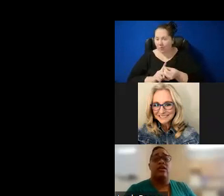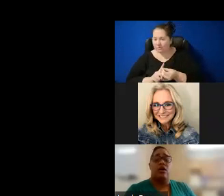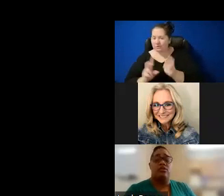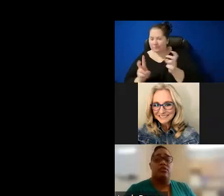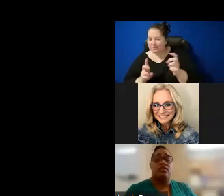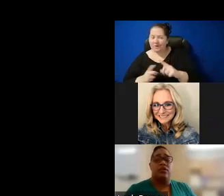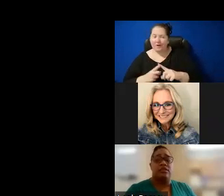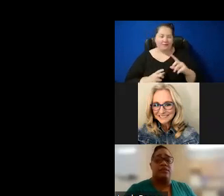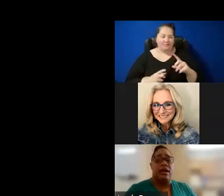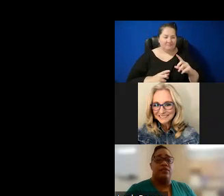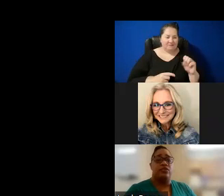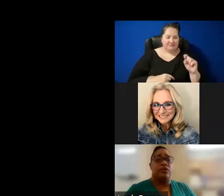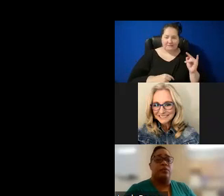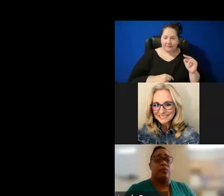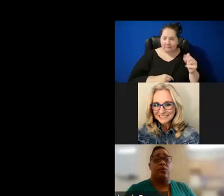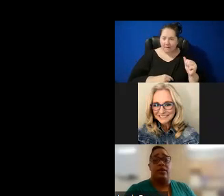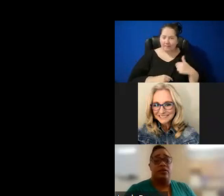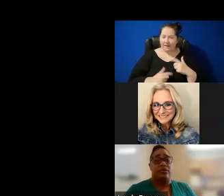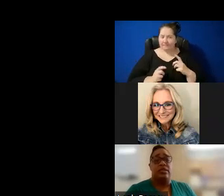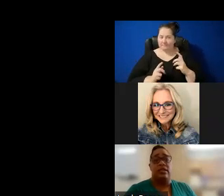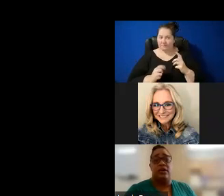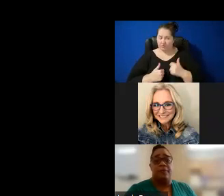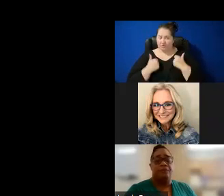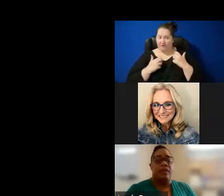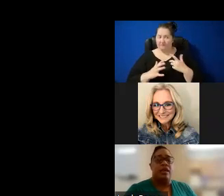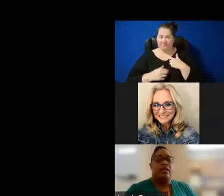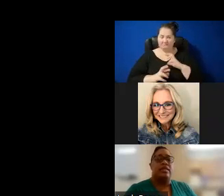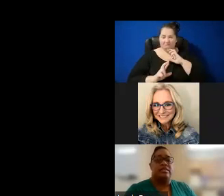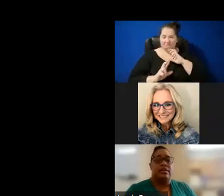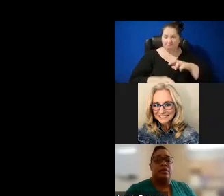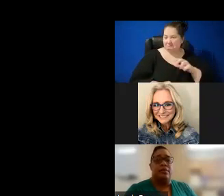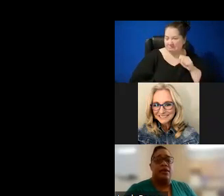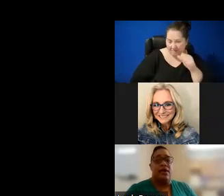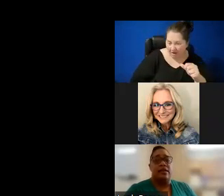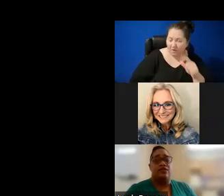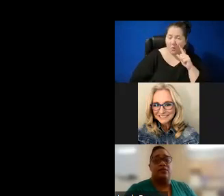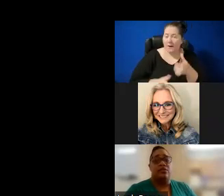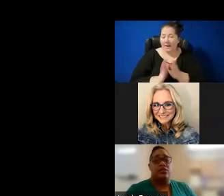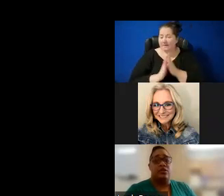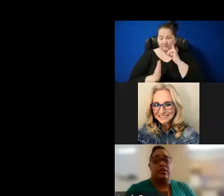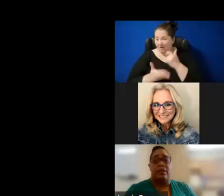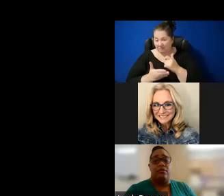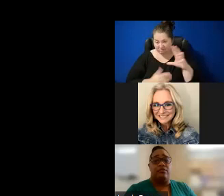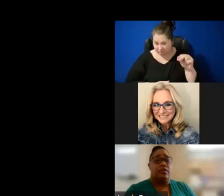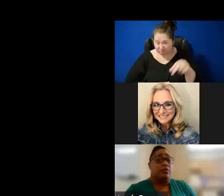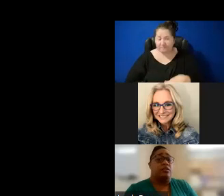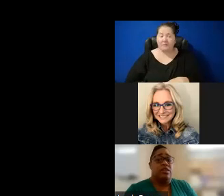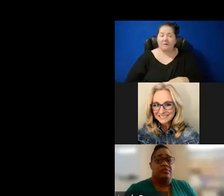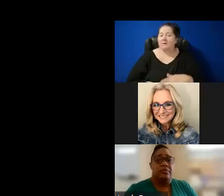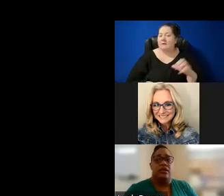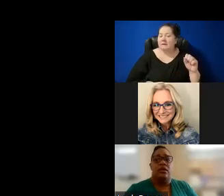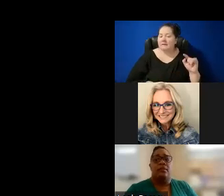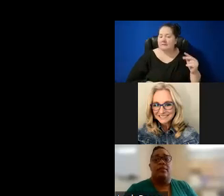communities can also discourage survivors from reporting or seeking help. This stigma may arise from concerns about